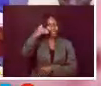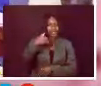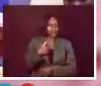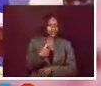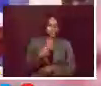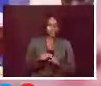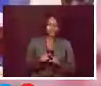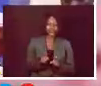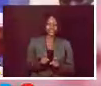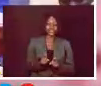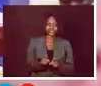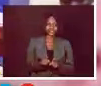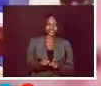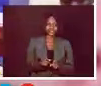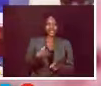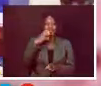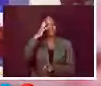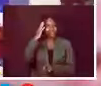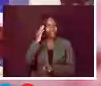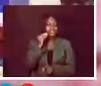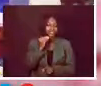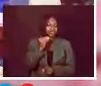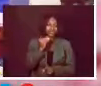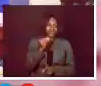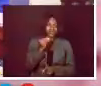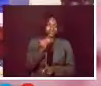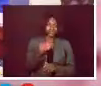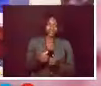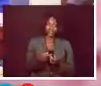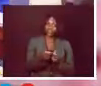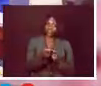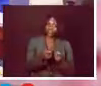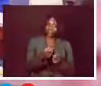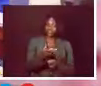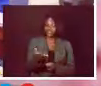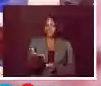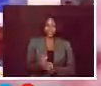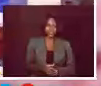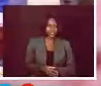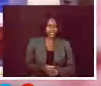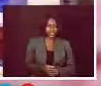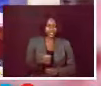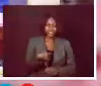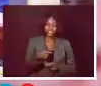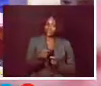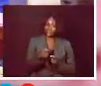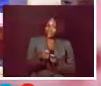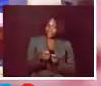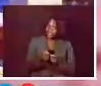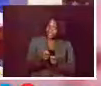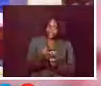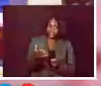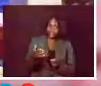please, I'll carry huge experience in handling this. And I've handled this